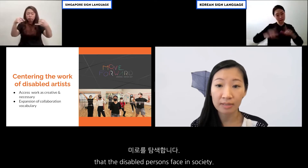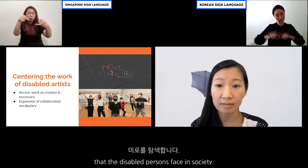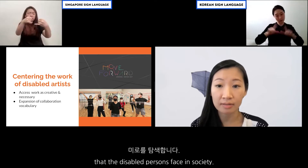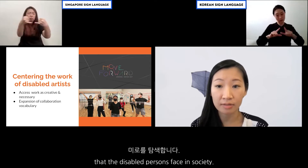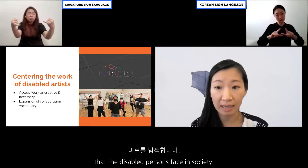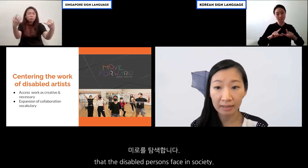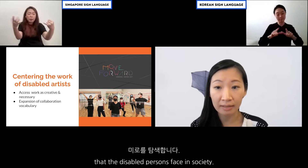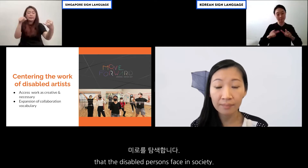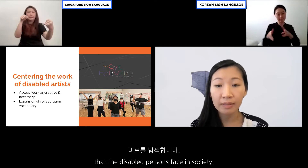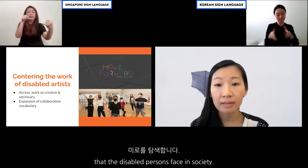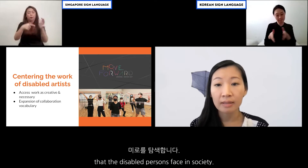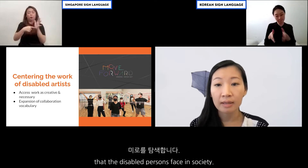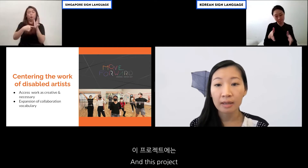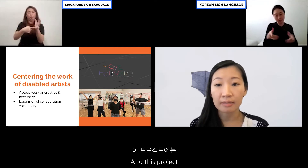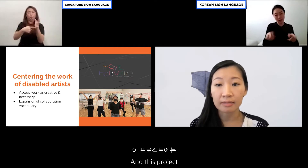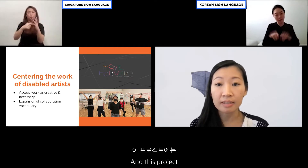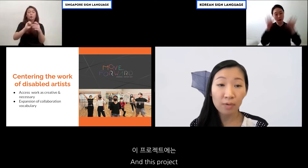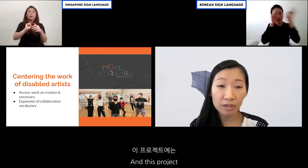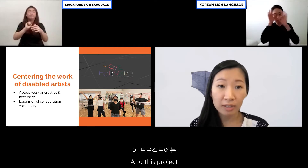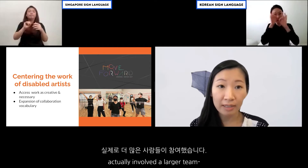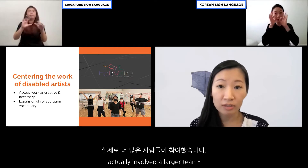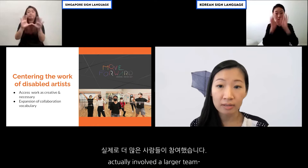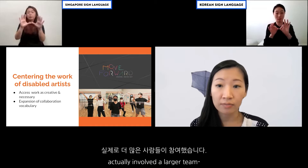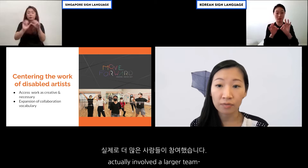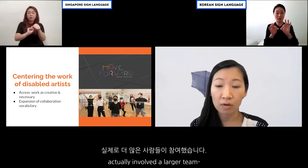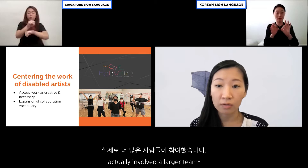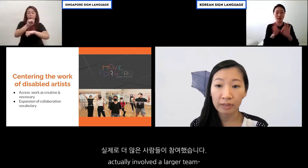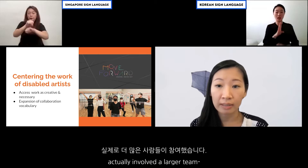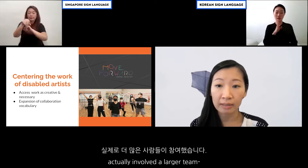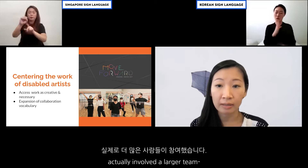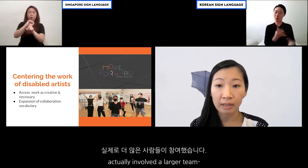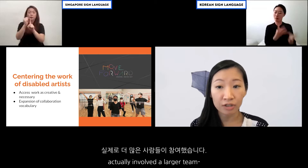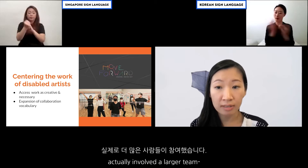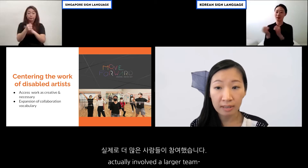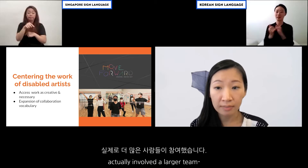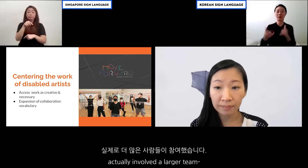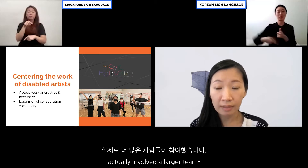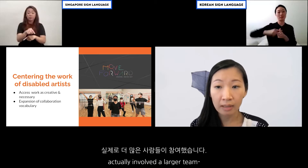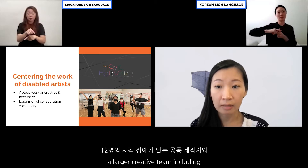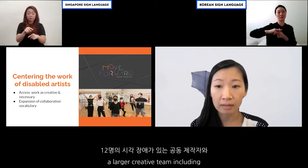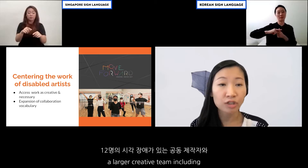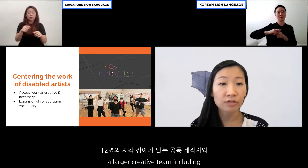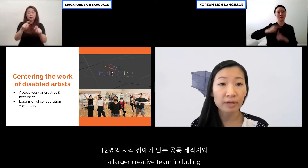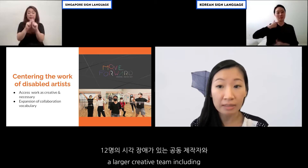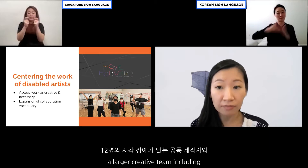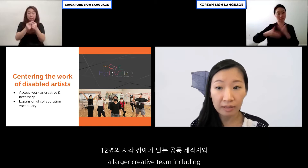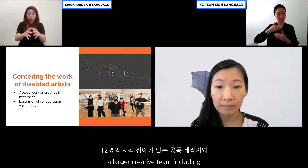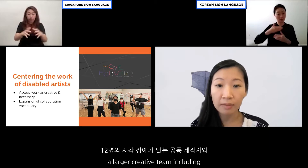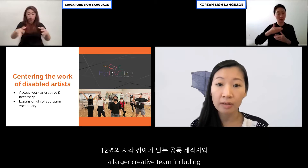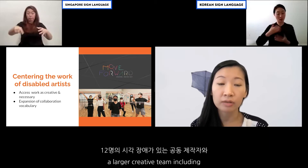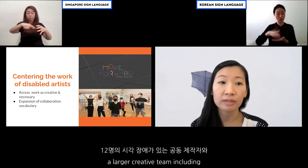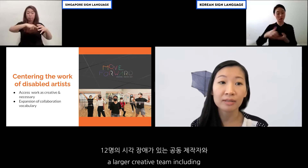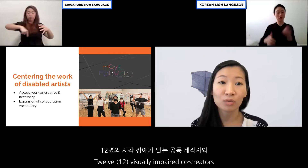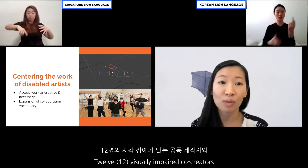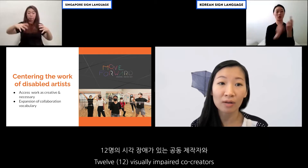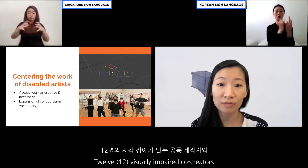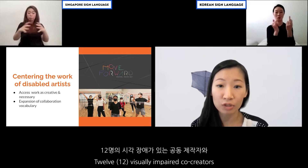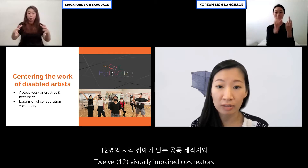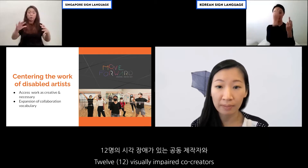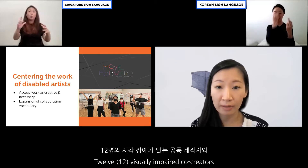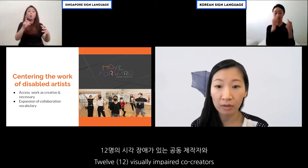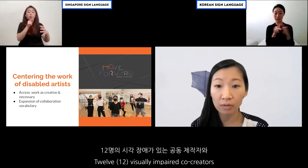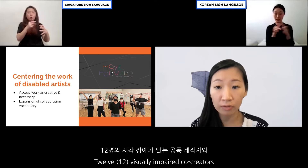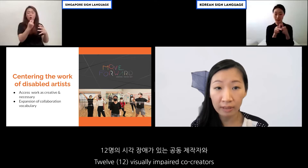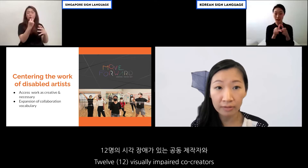persons face in society. And this project actually involved a larger team, a larger creative team, including 12